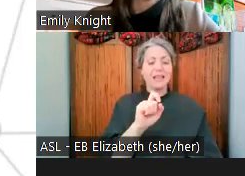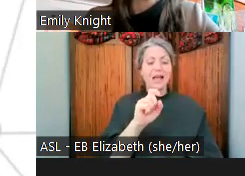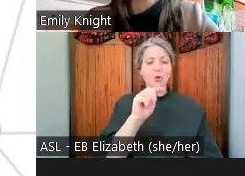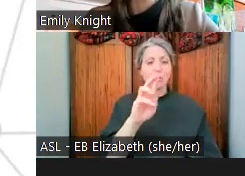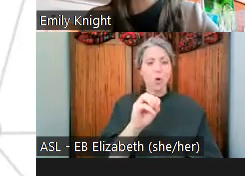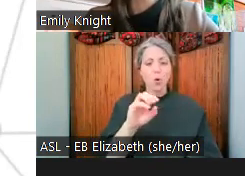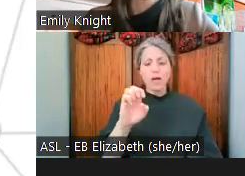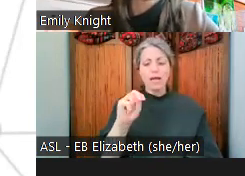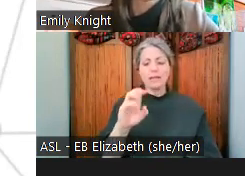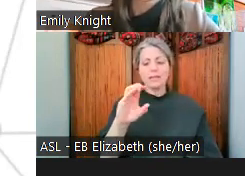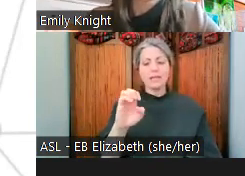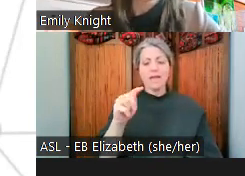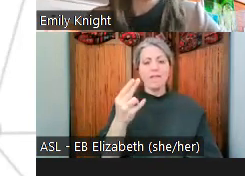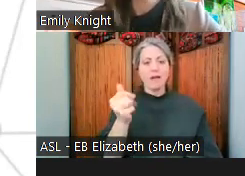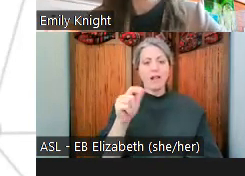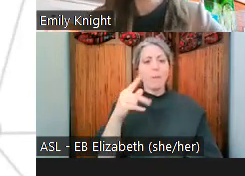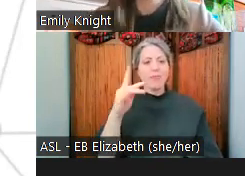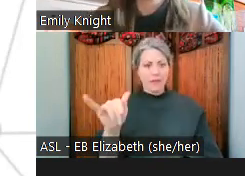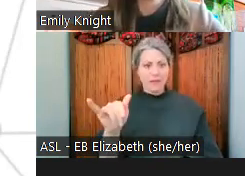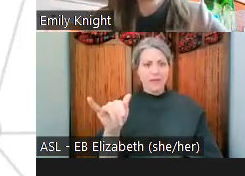sensory processing and social communication.